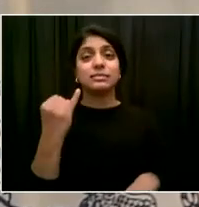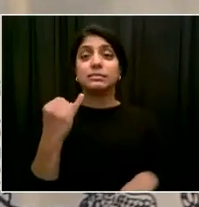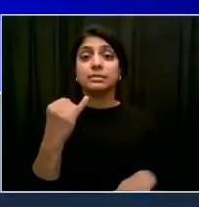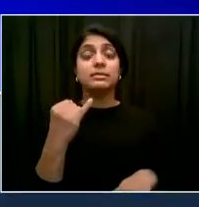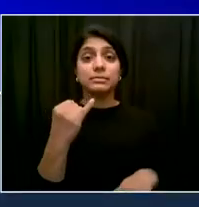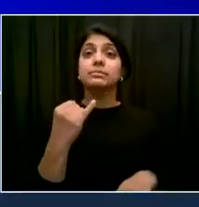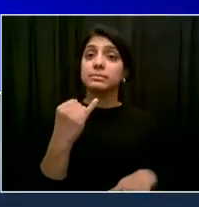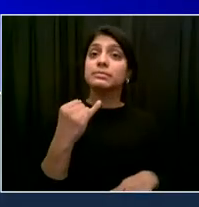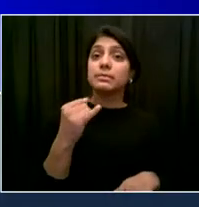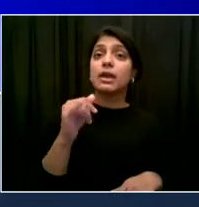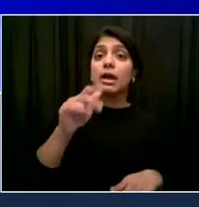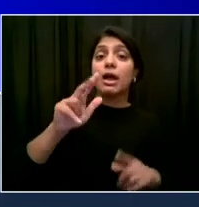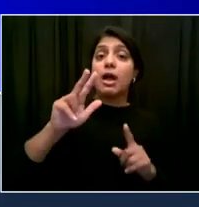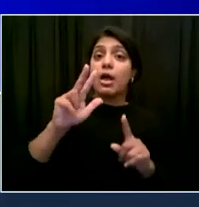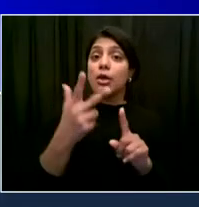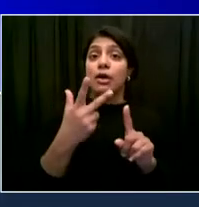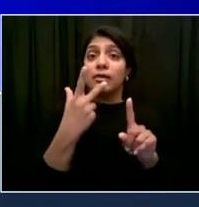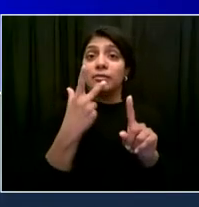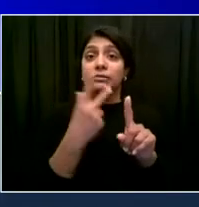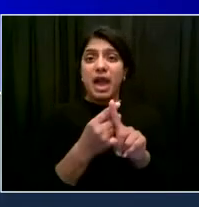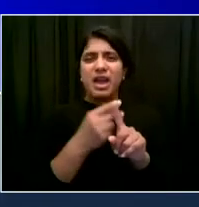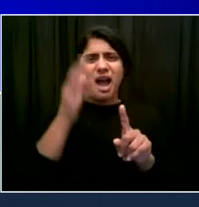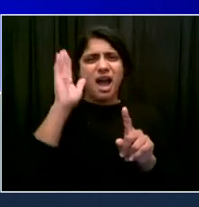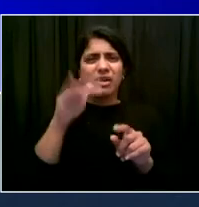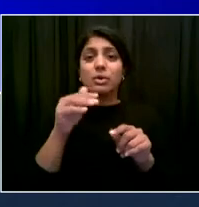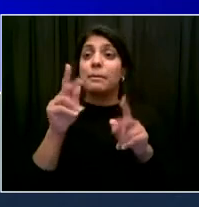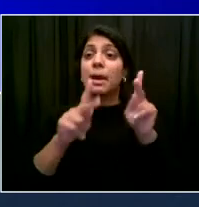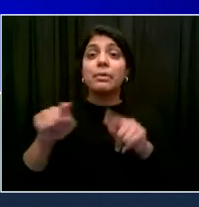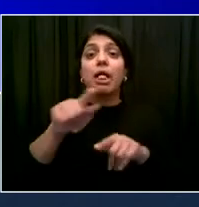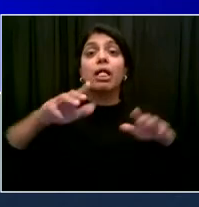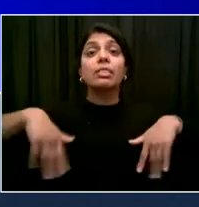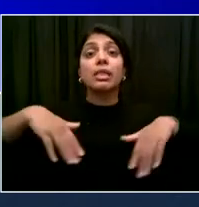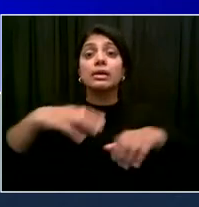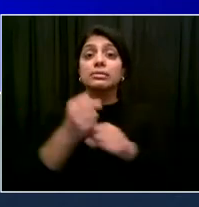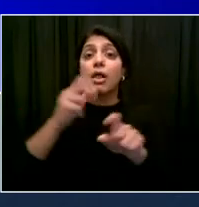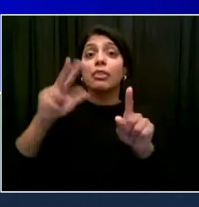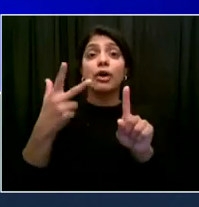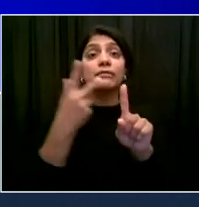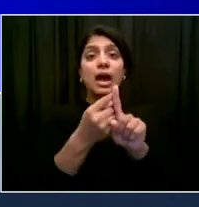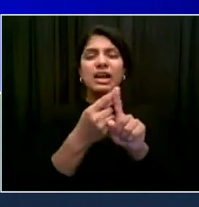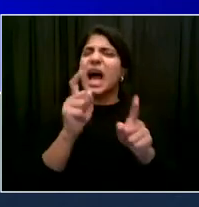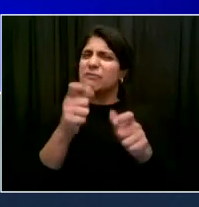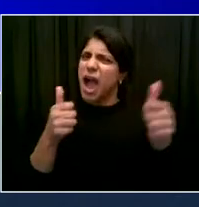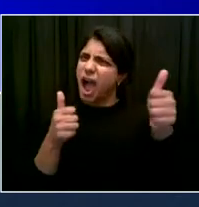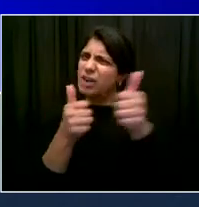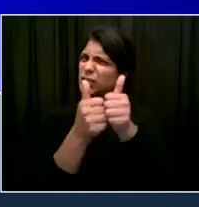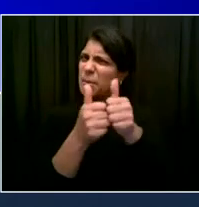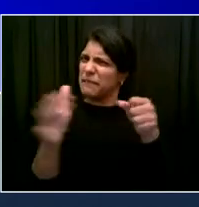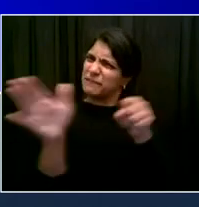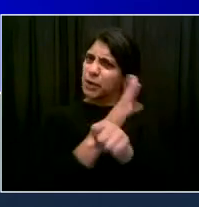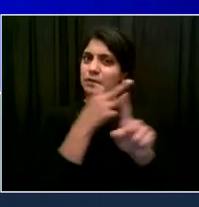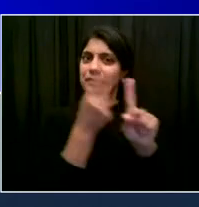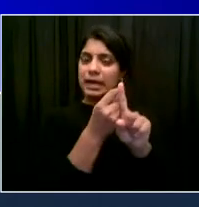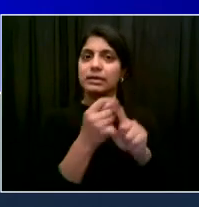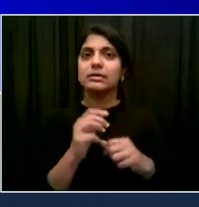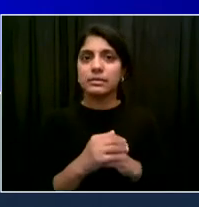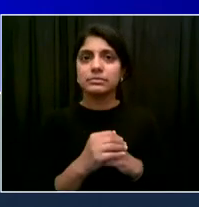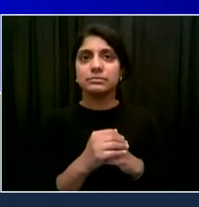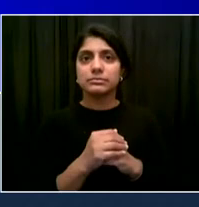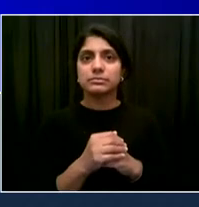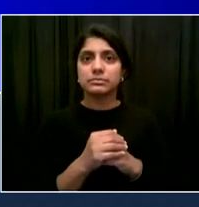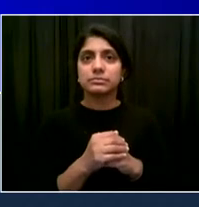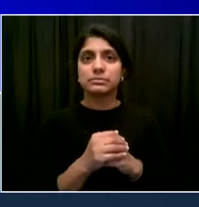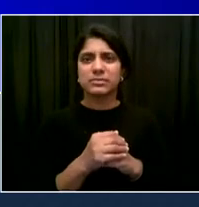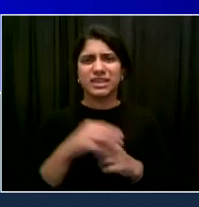program. Unfortunately, we had all the data, as Dr. Chakshi reviewed, well before